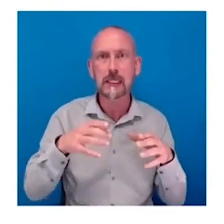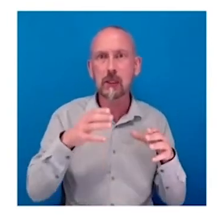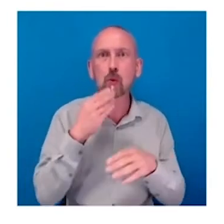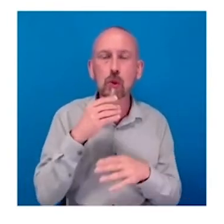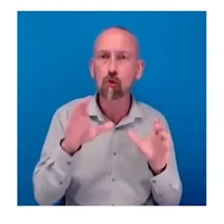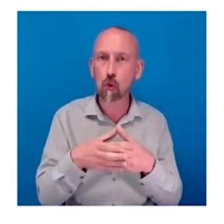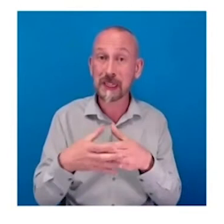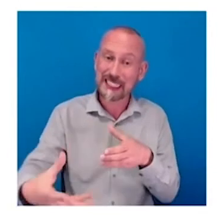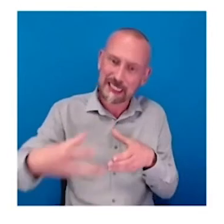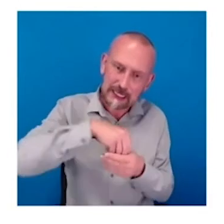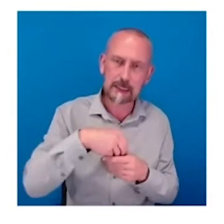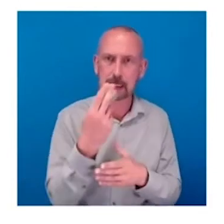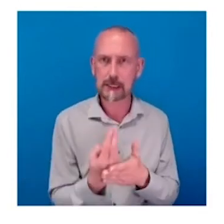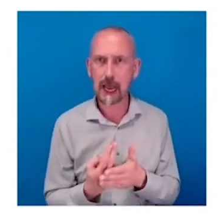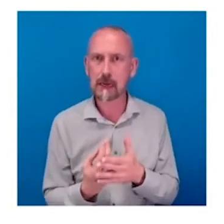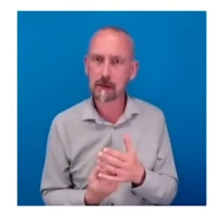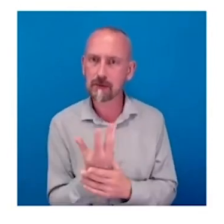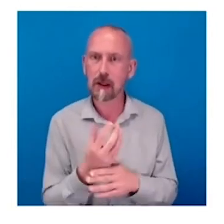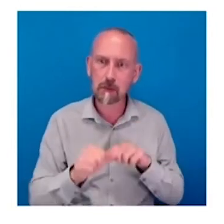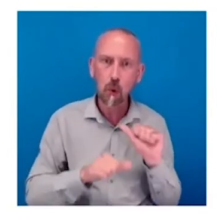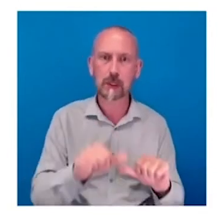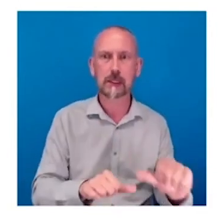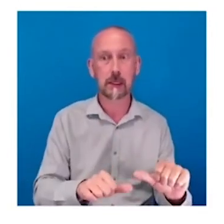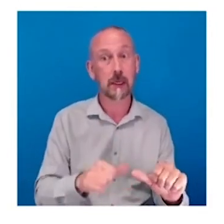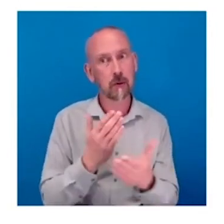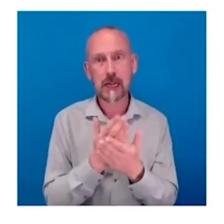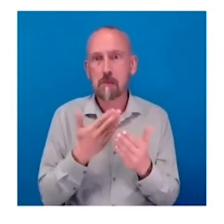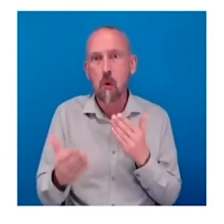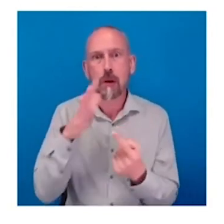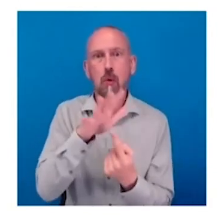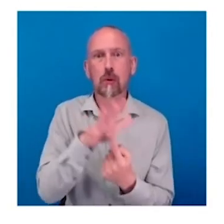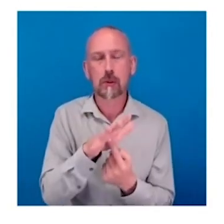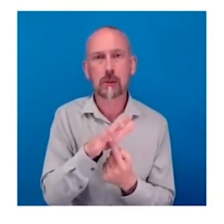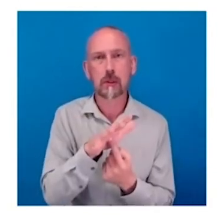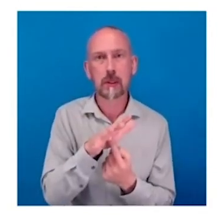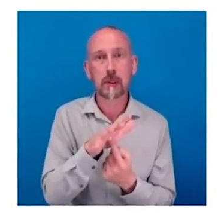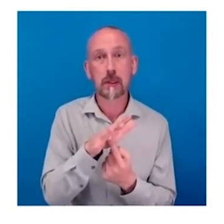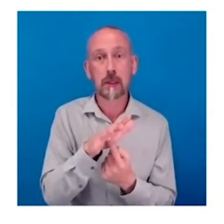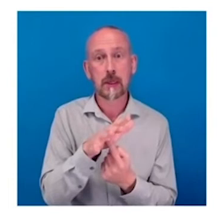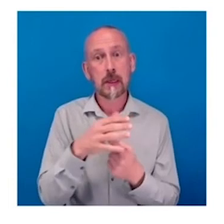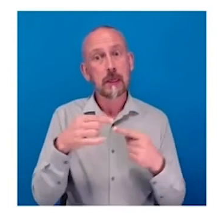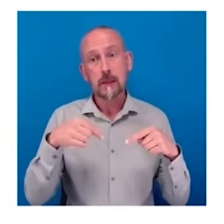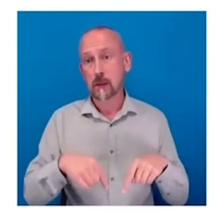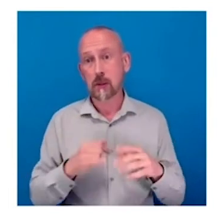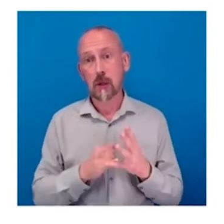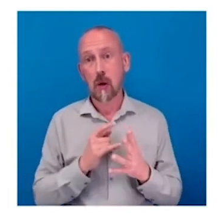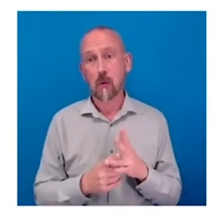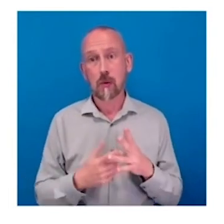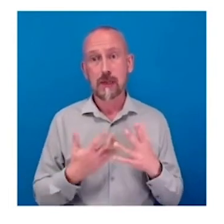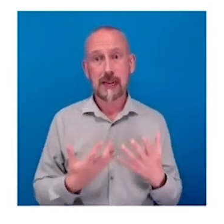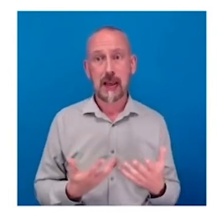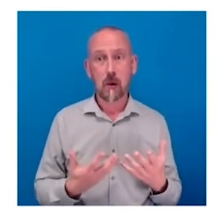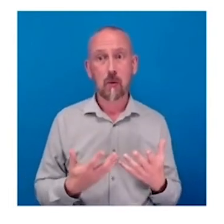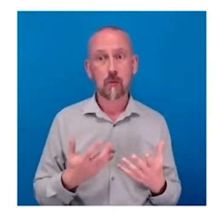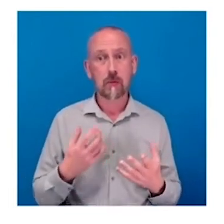more important. And Joanna, you and Faith in particular, were talking about that aspect of innovation,